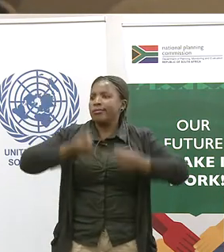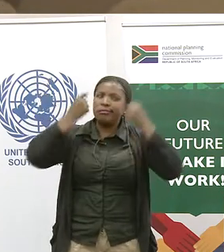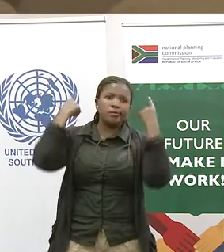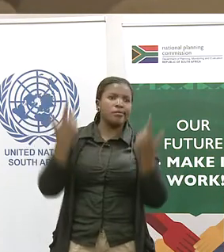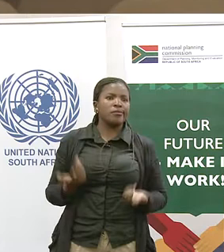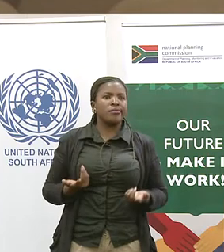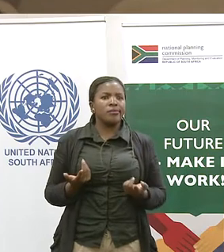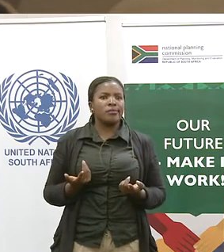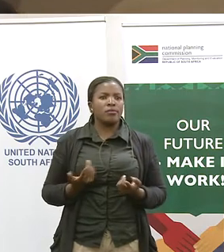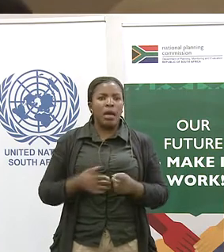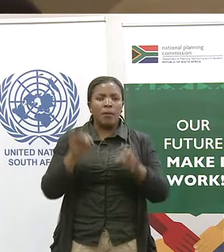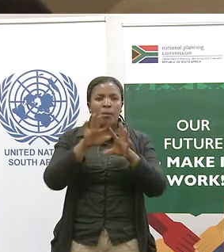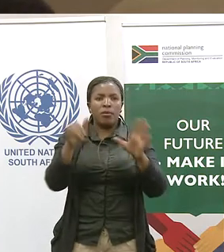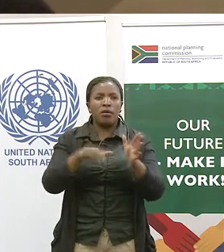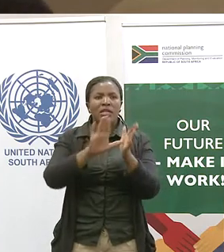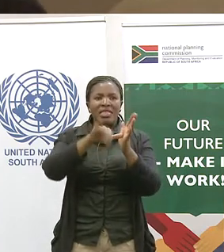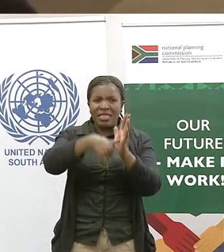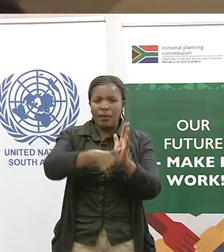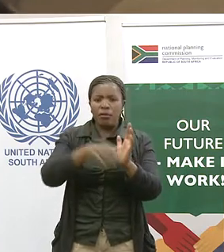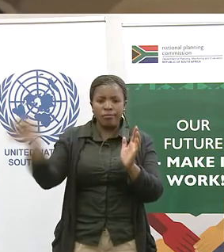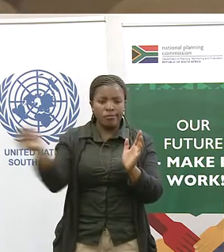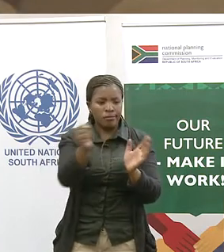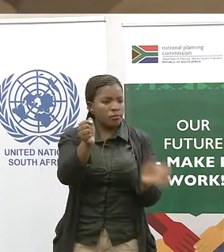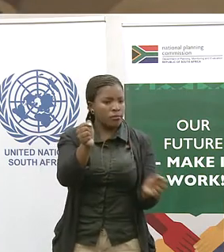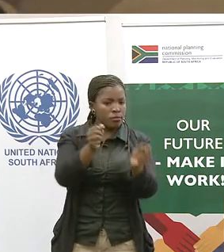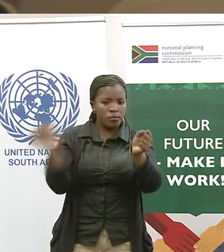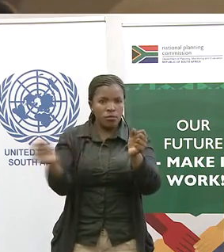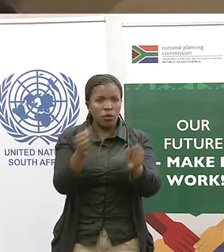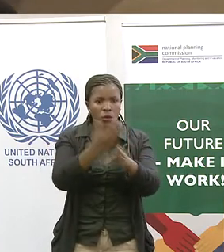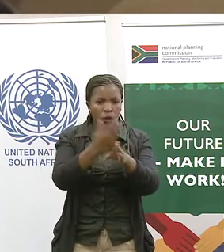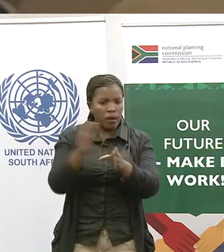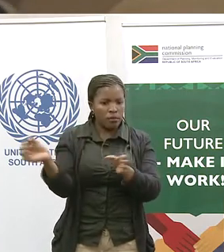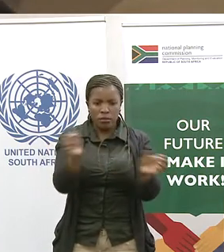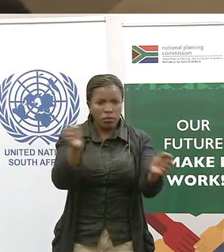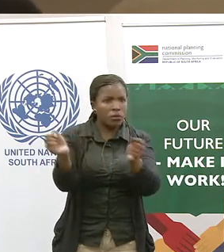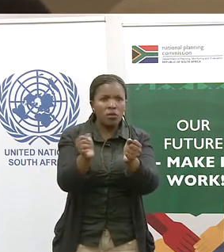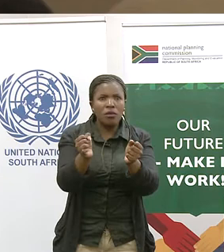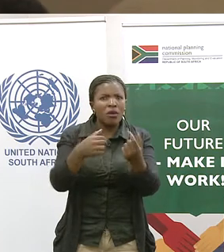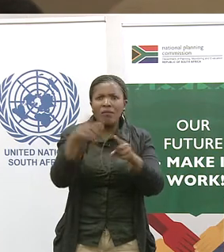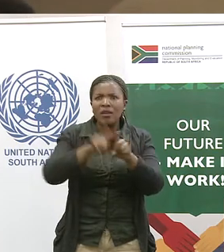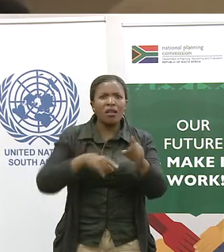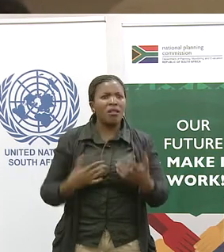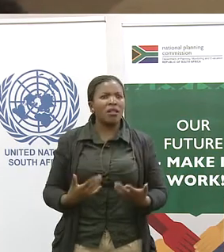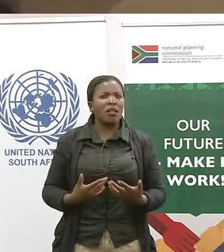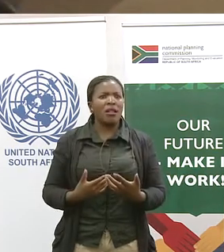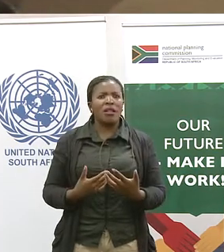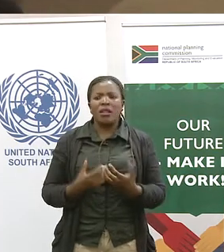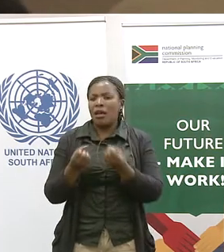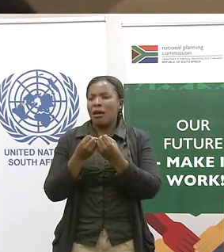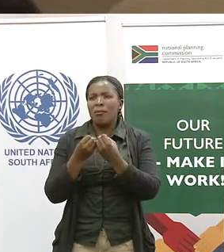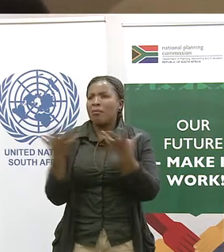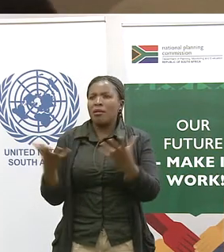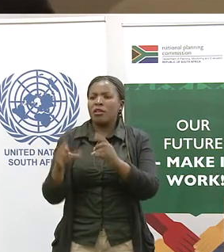I've heard in other forums and other spaces, they are saying they are not there, we can't find